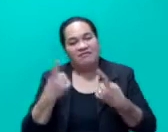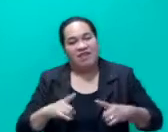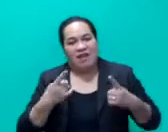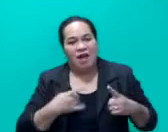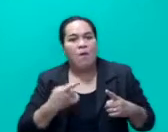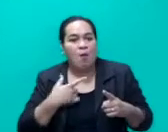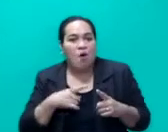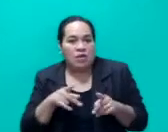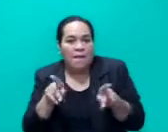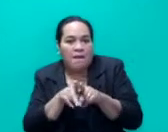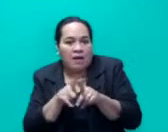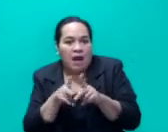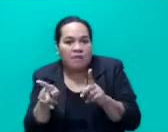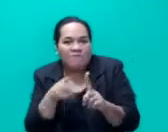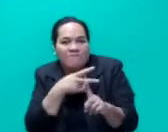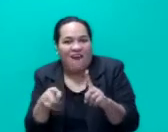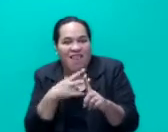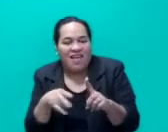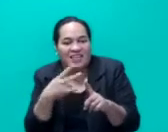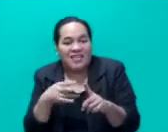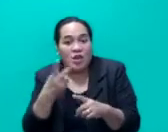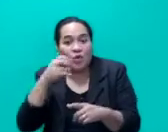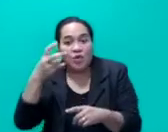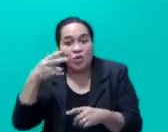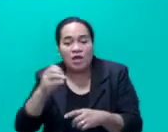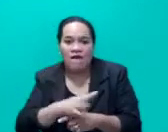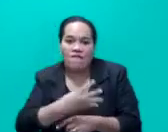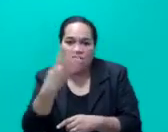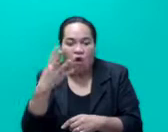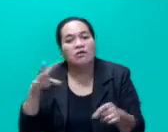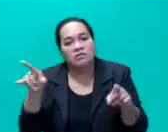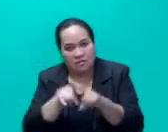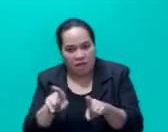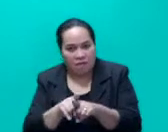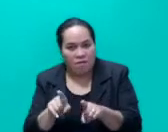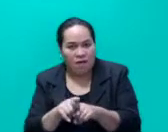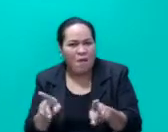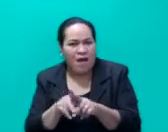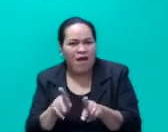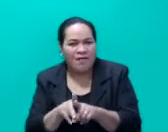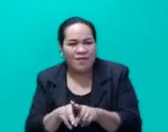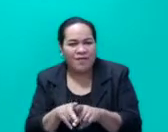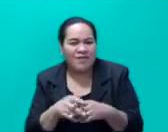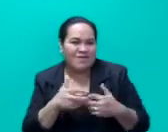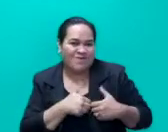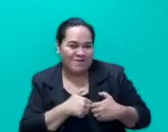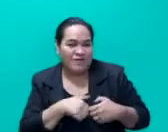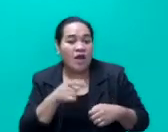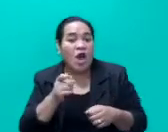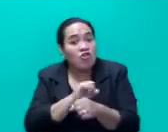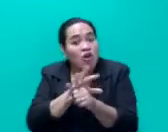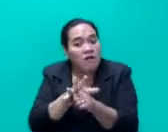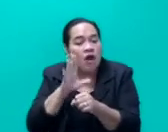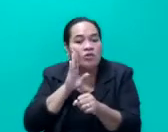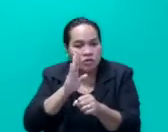violence. In 2020, 4 Fijian women lost their lives the same way. COVID-19 related lockdowns also saw a hike